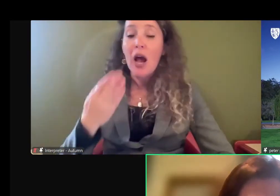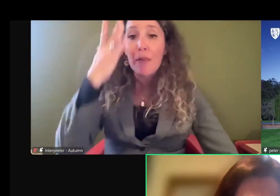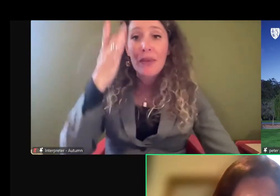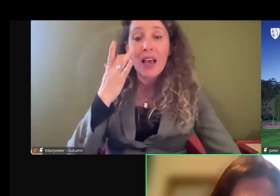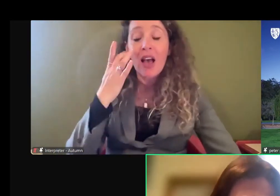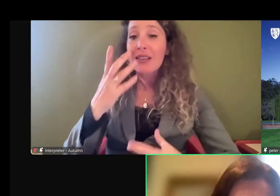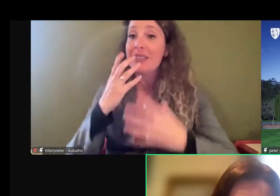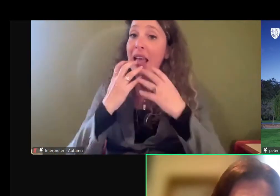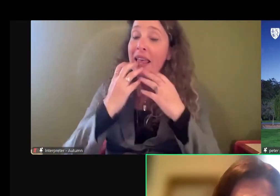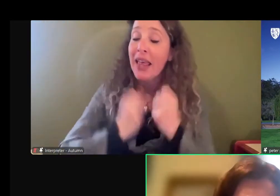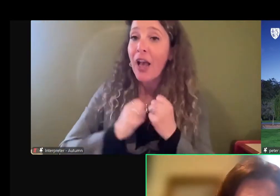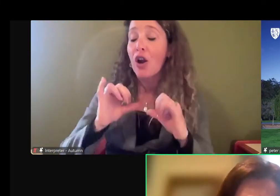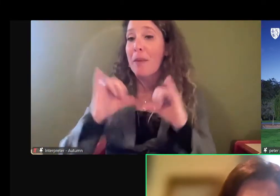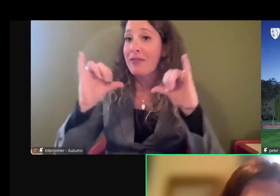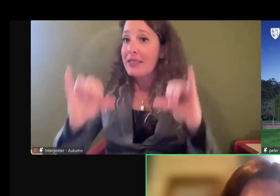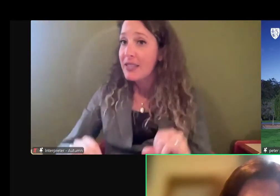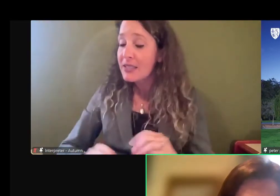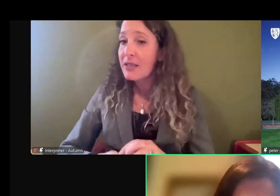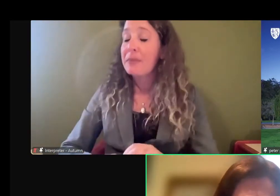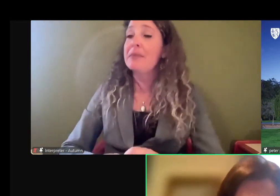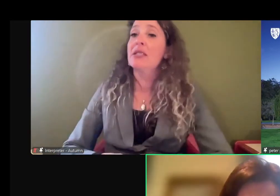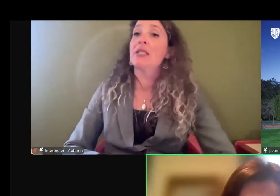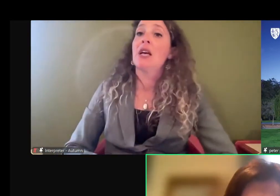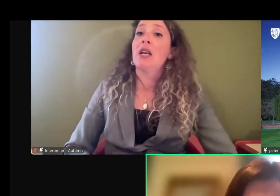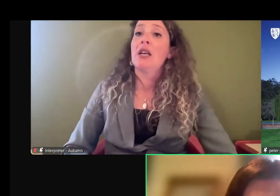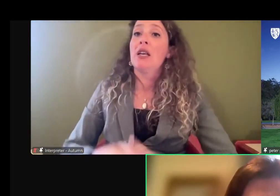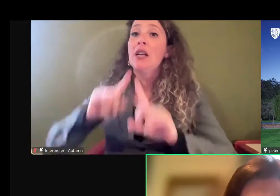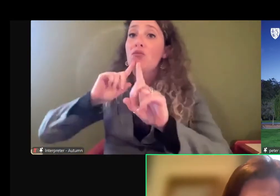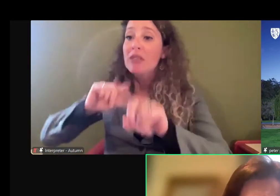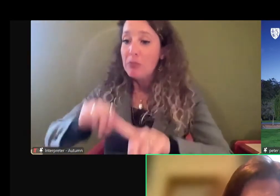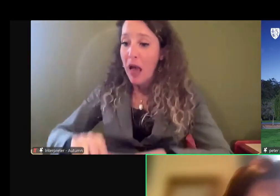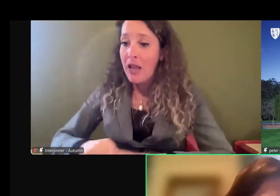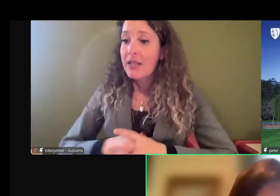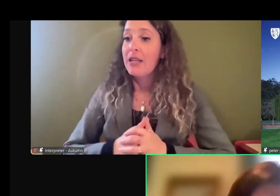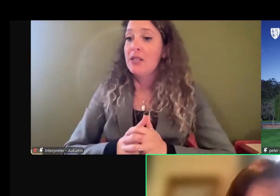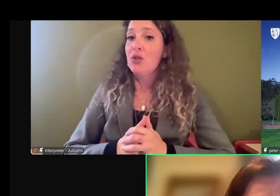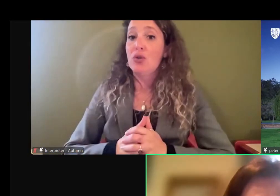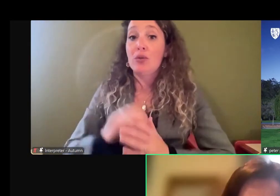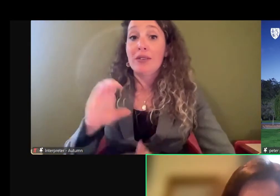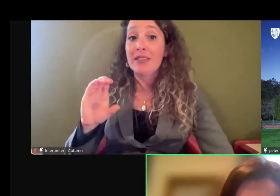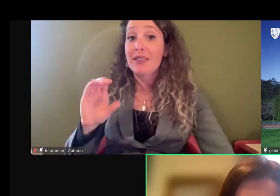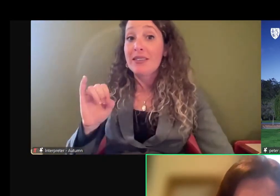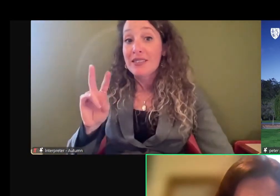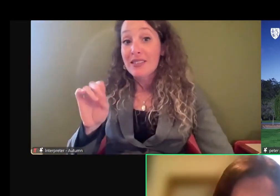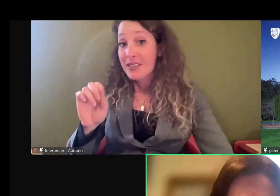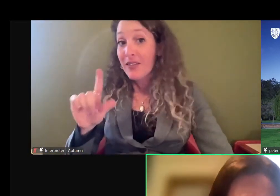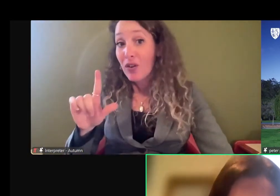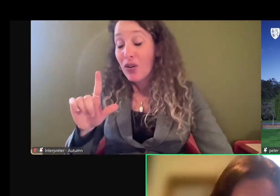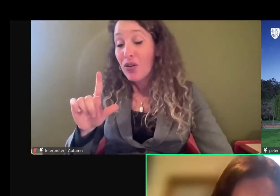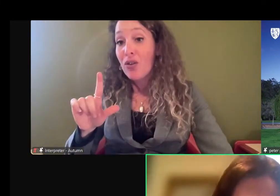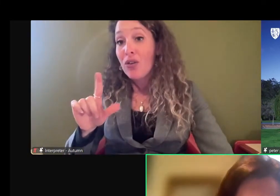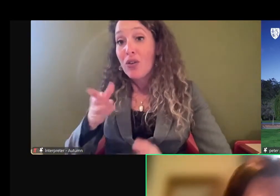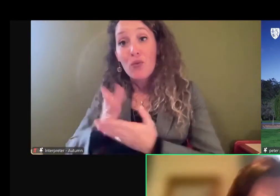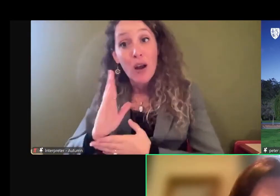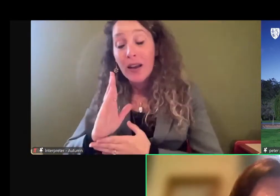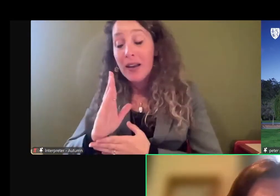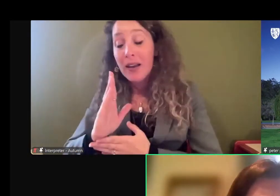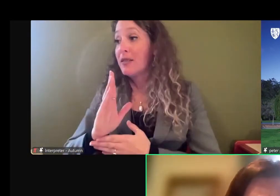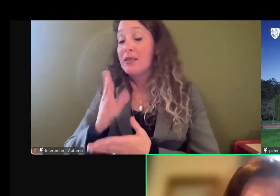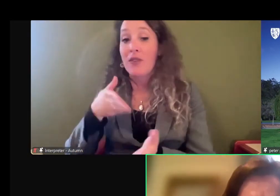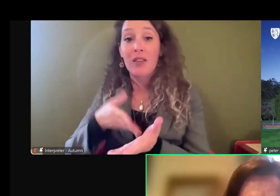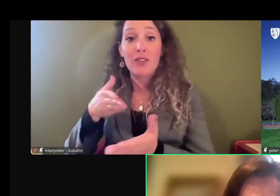these systems and about responding to civil rights violations, whether it's in